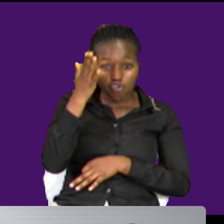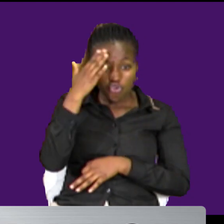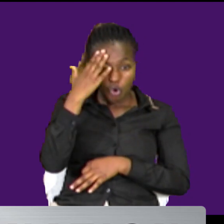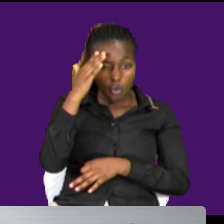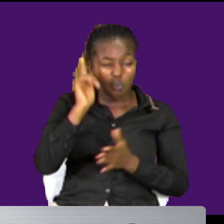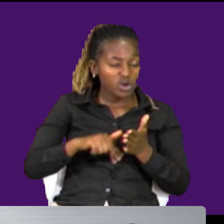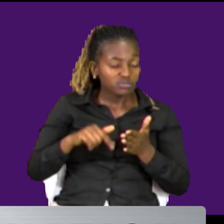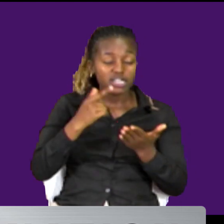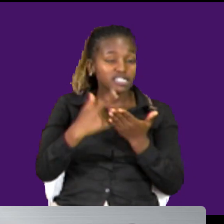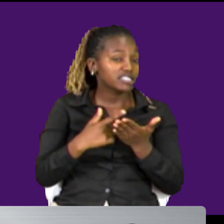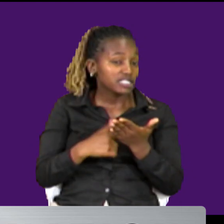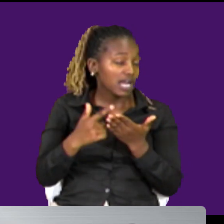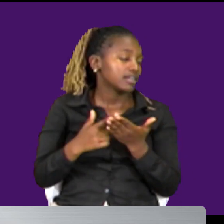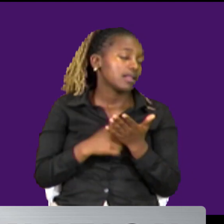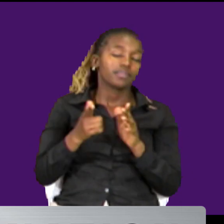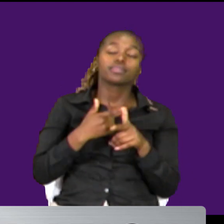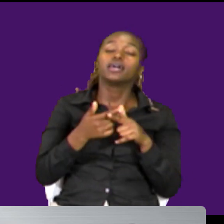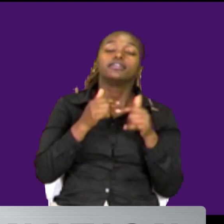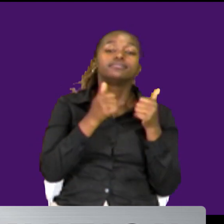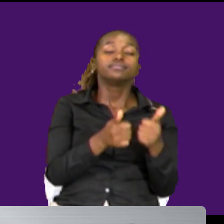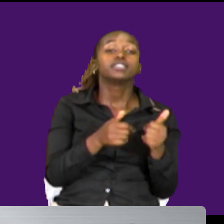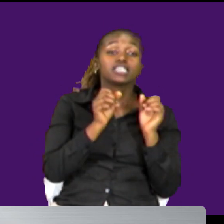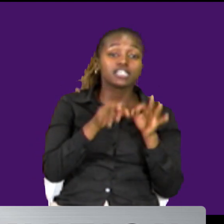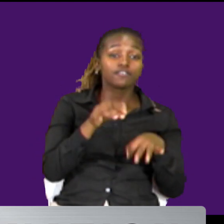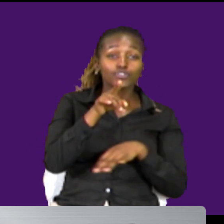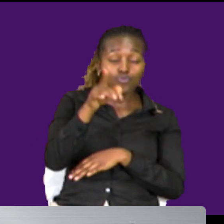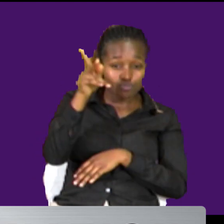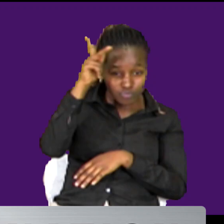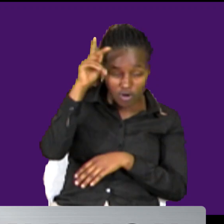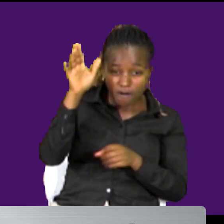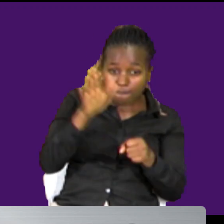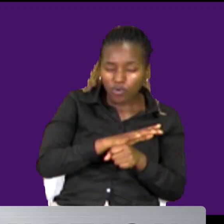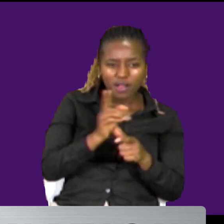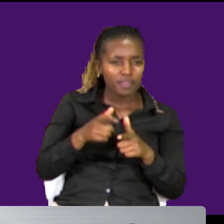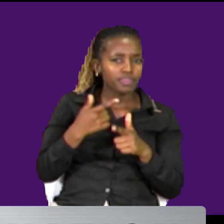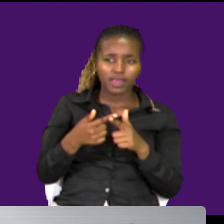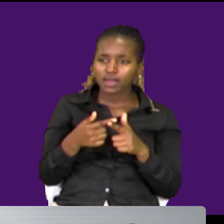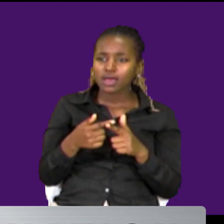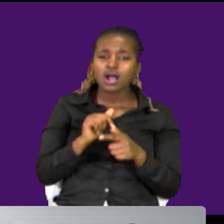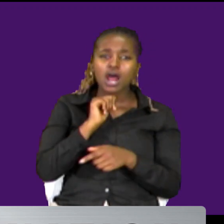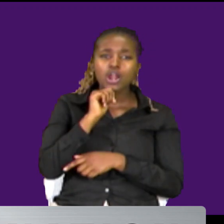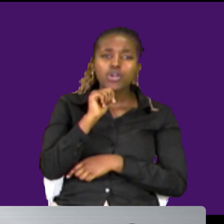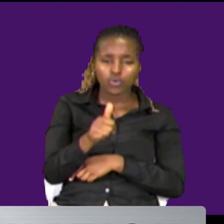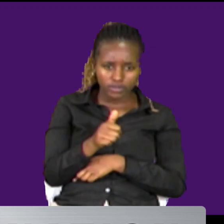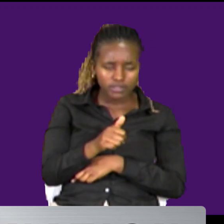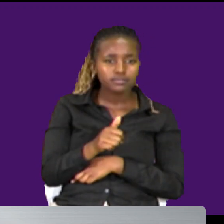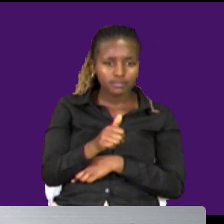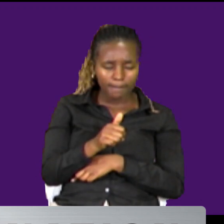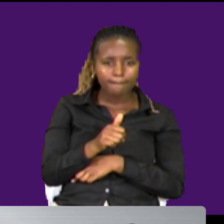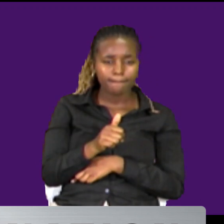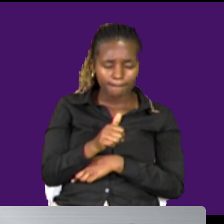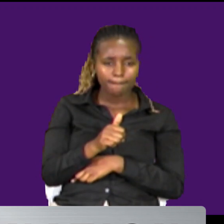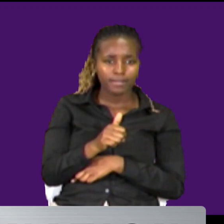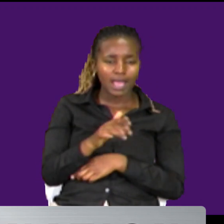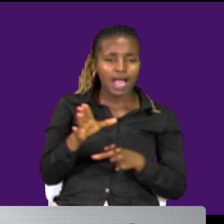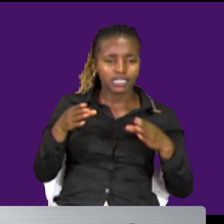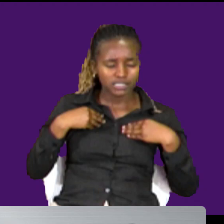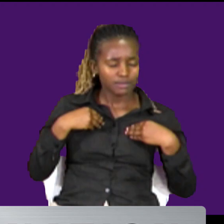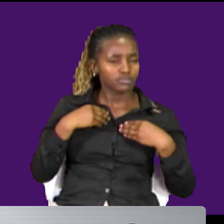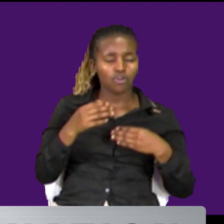you are knowledgeable, there are things you need to do. I got some correction on 0111 on our